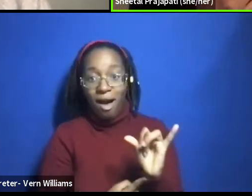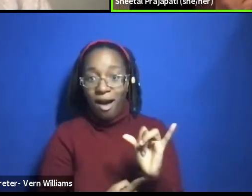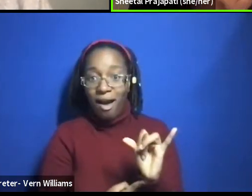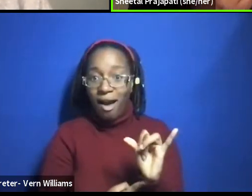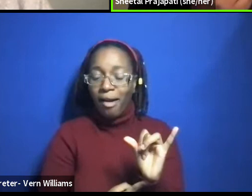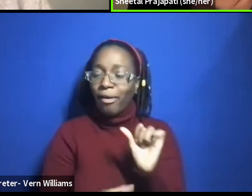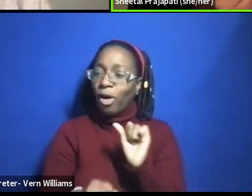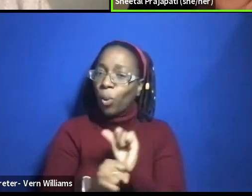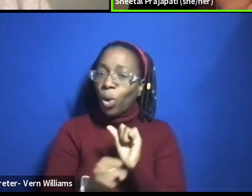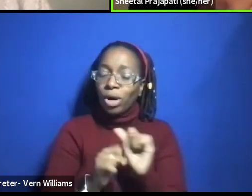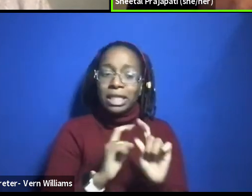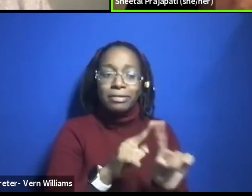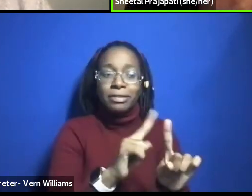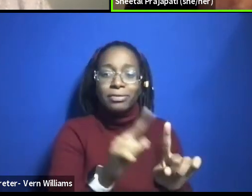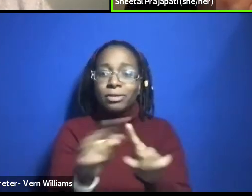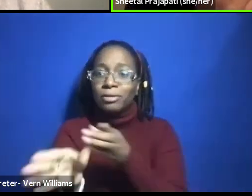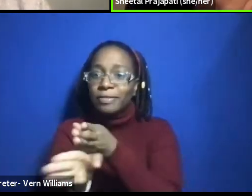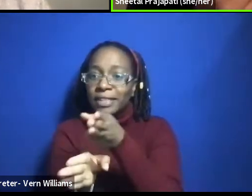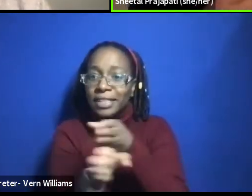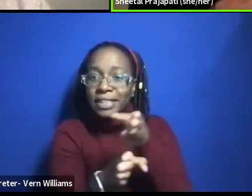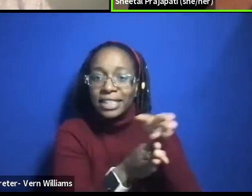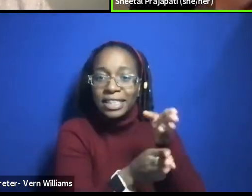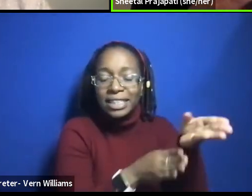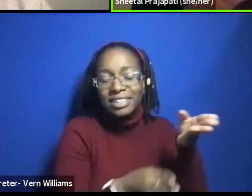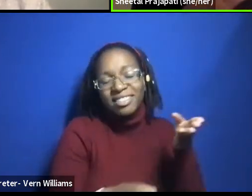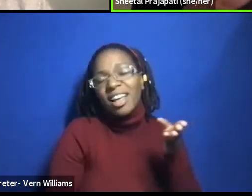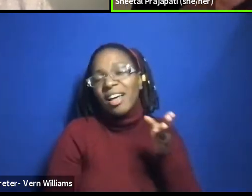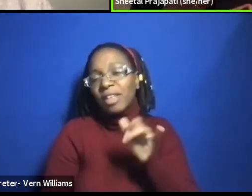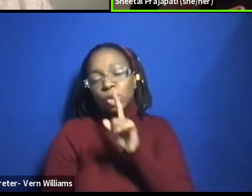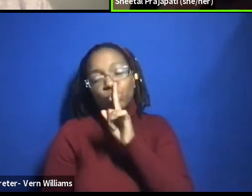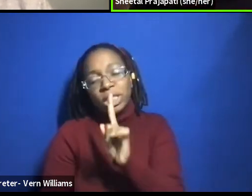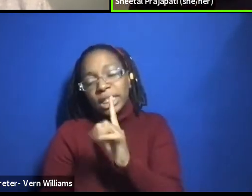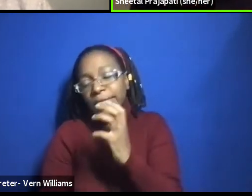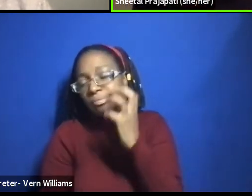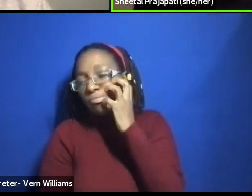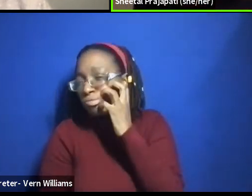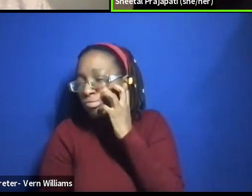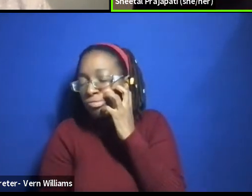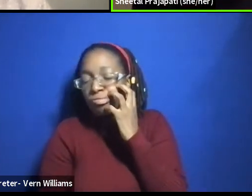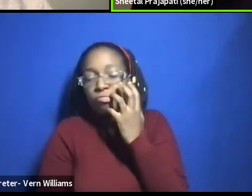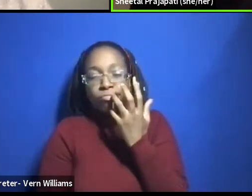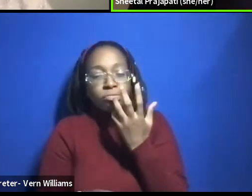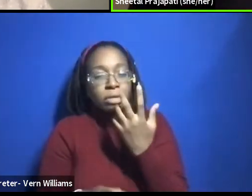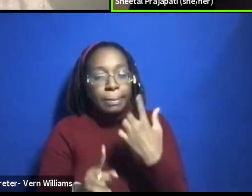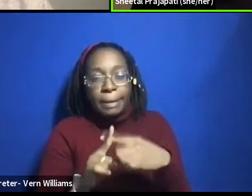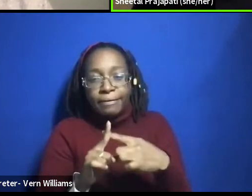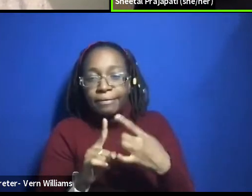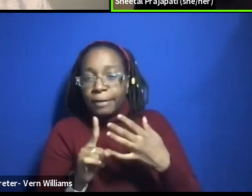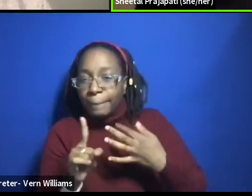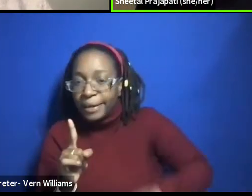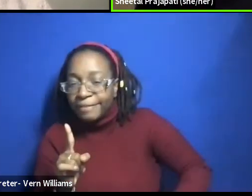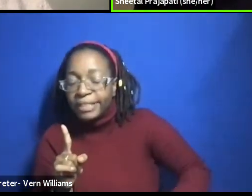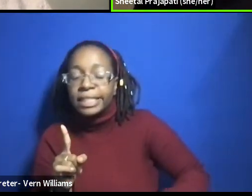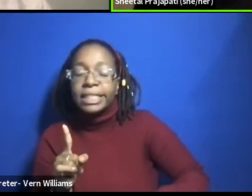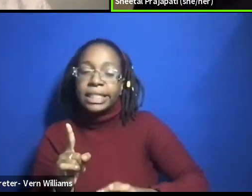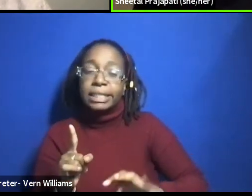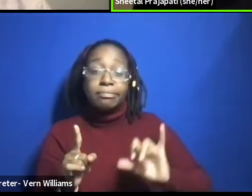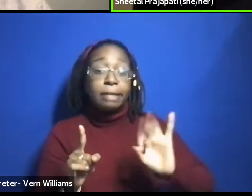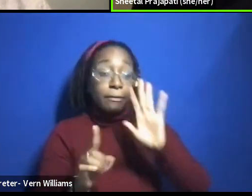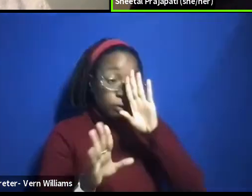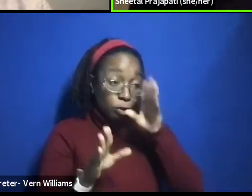working across multiple spaces is a kind of enrichment and set of possibilities that might not exist